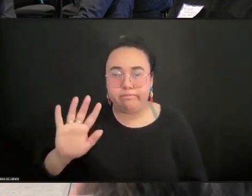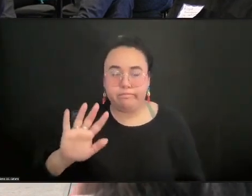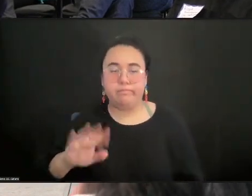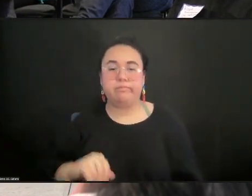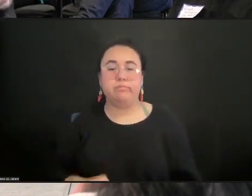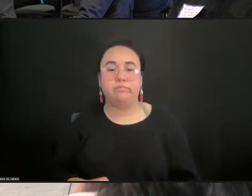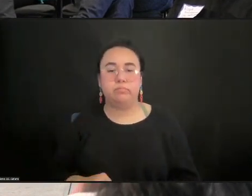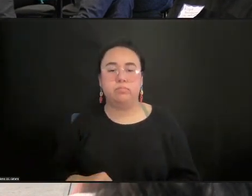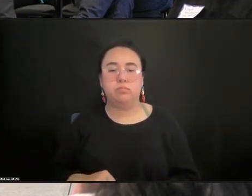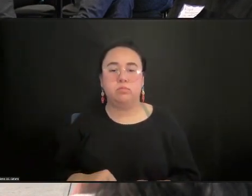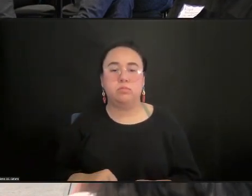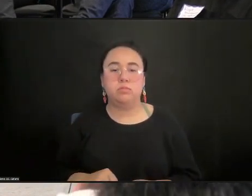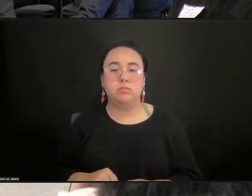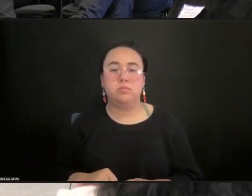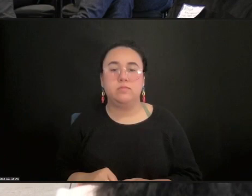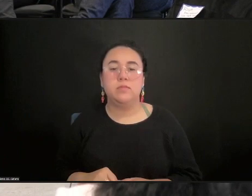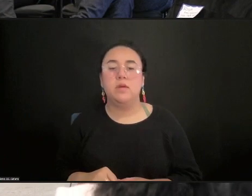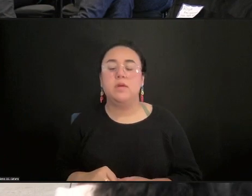Although there are times I wish I hadn't. Anyway.